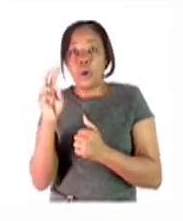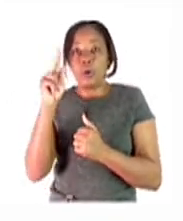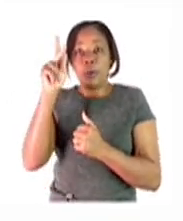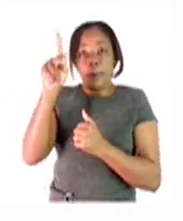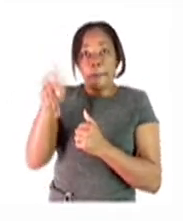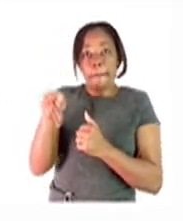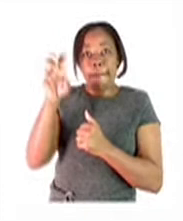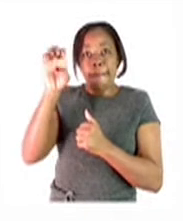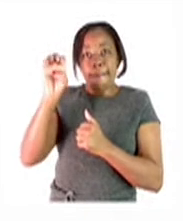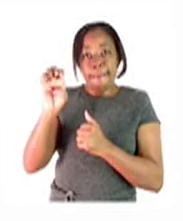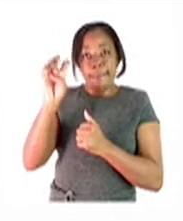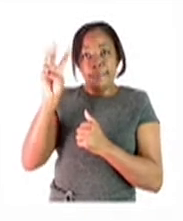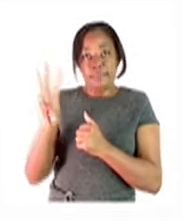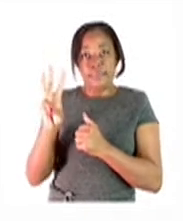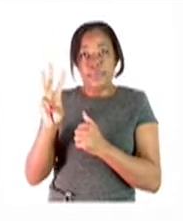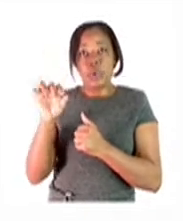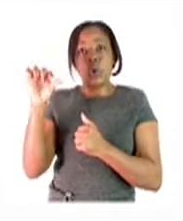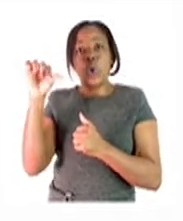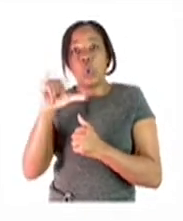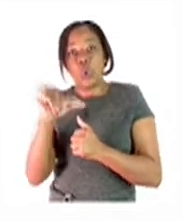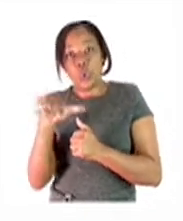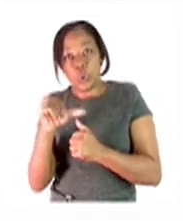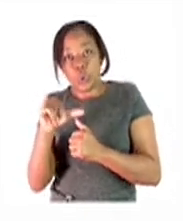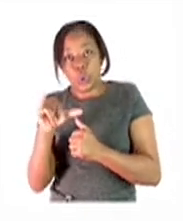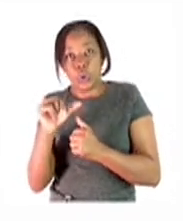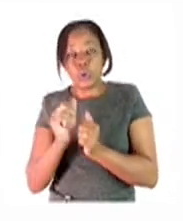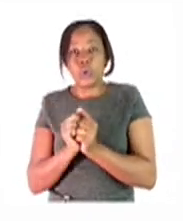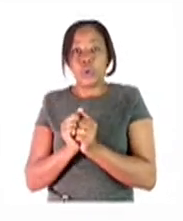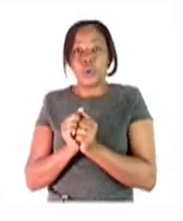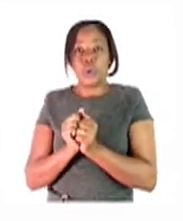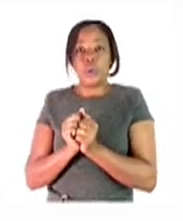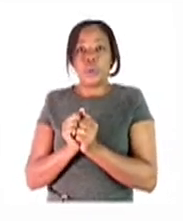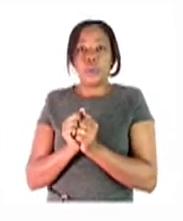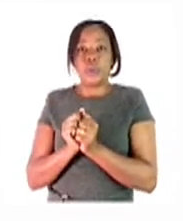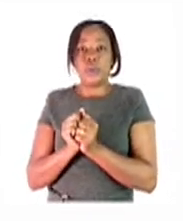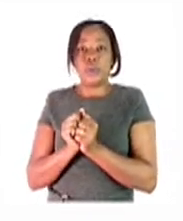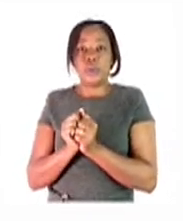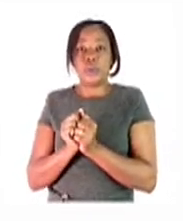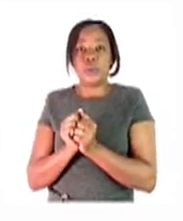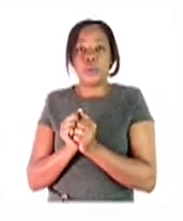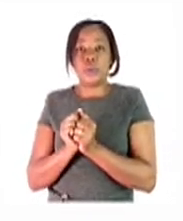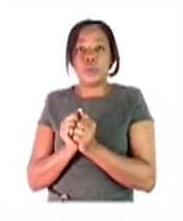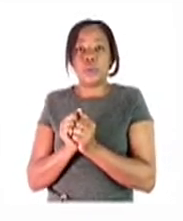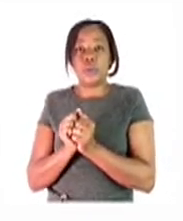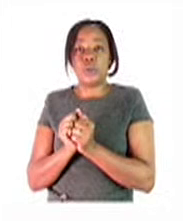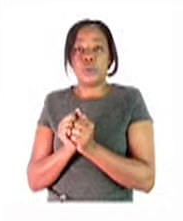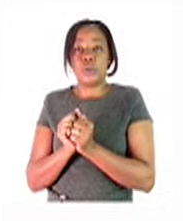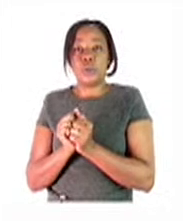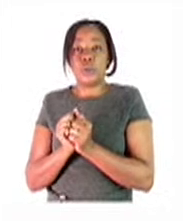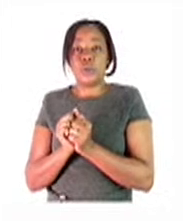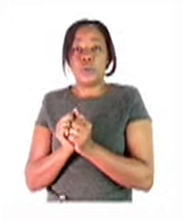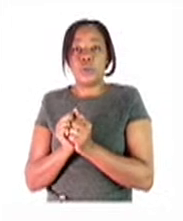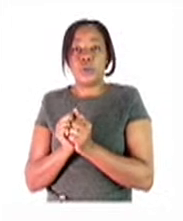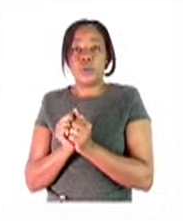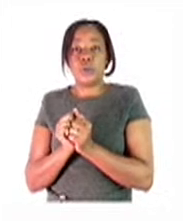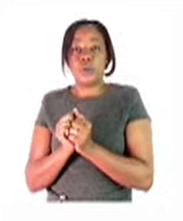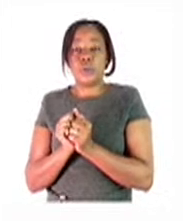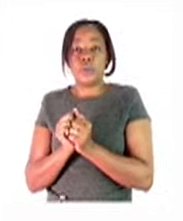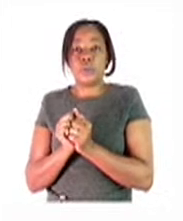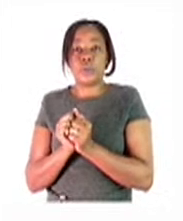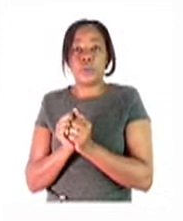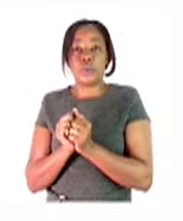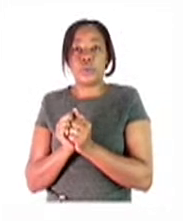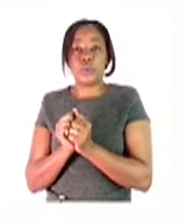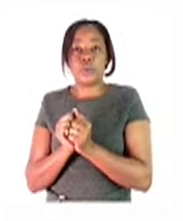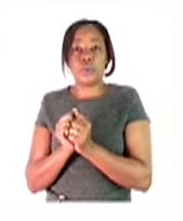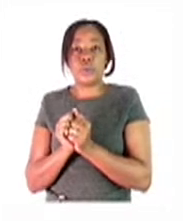I would say I threw. Okay? And then pew. Now, let's check which word